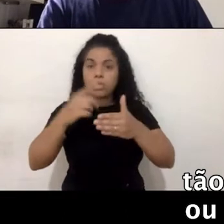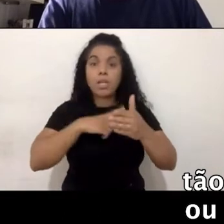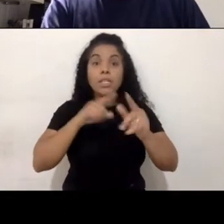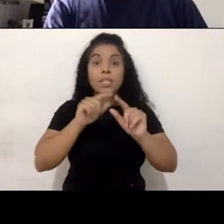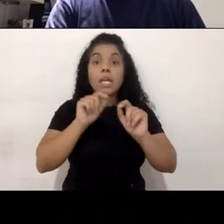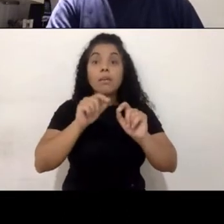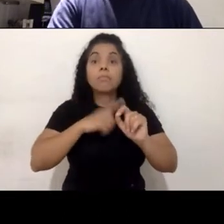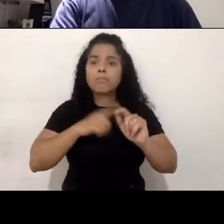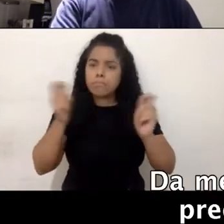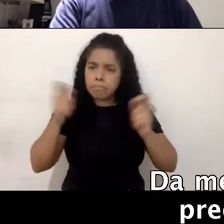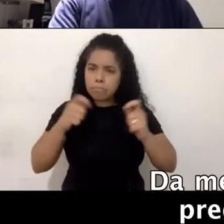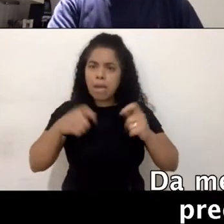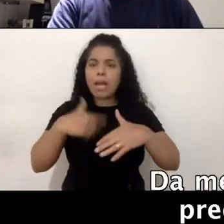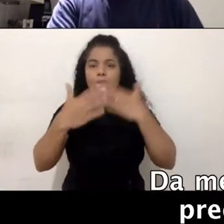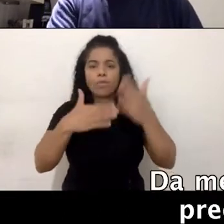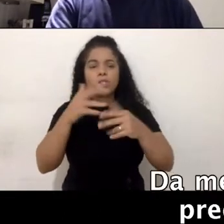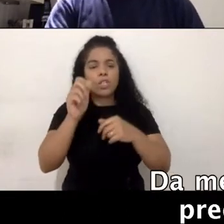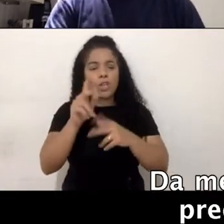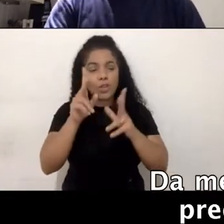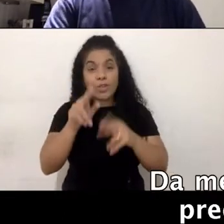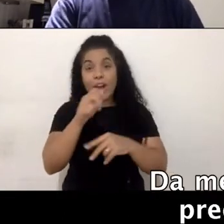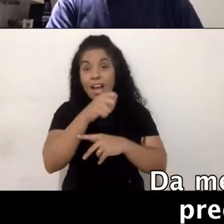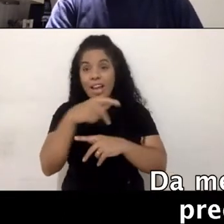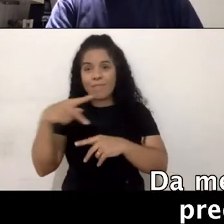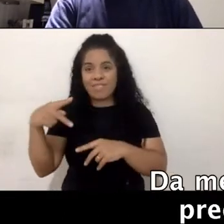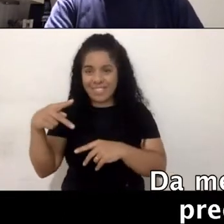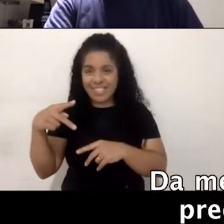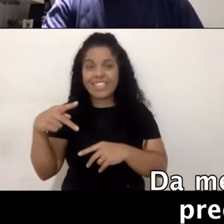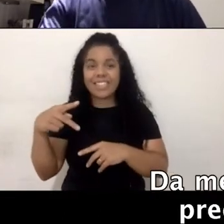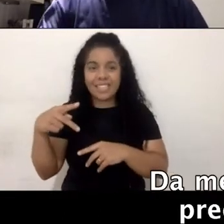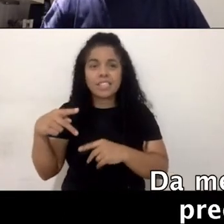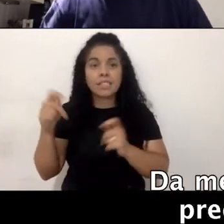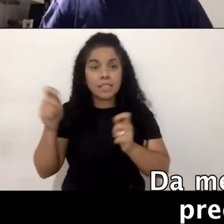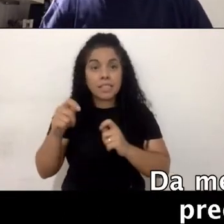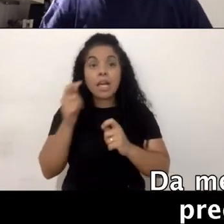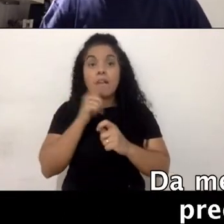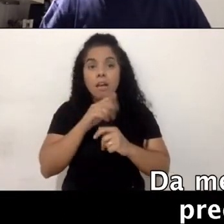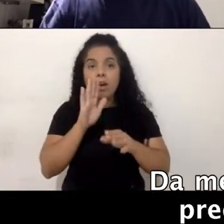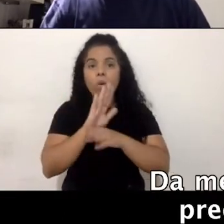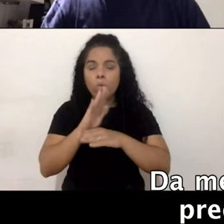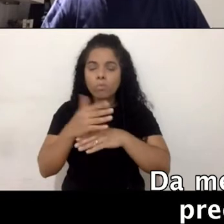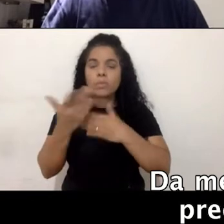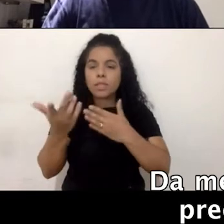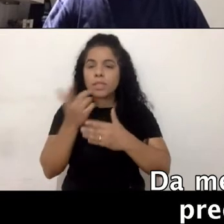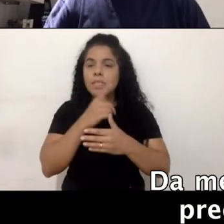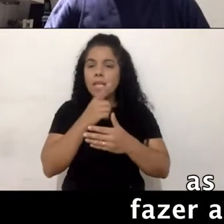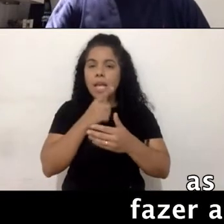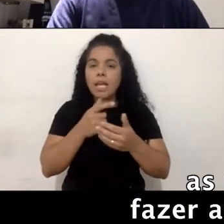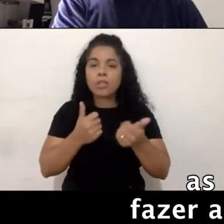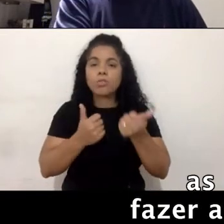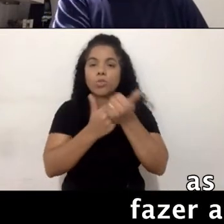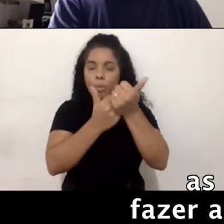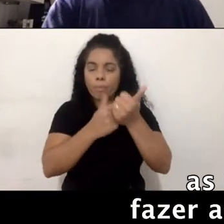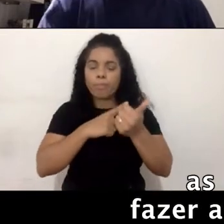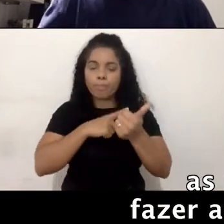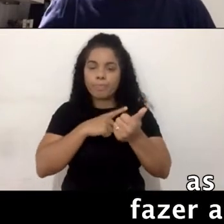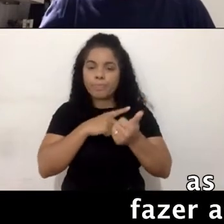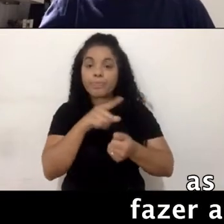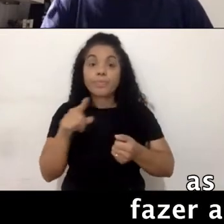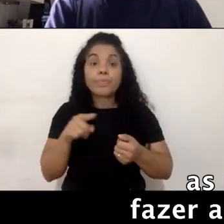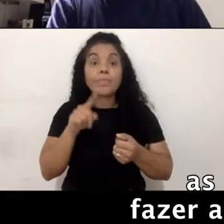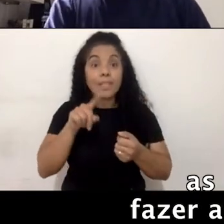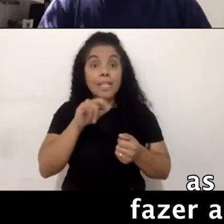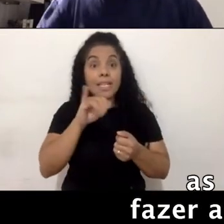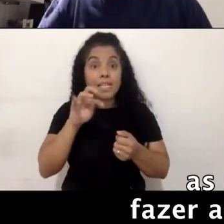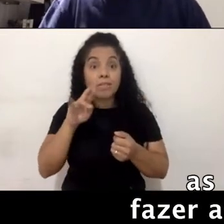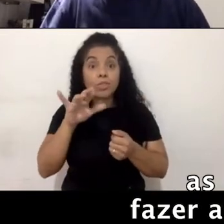applications. So, and also, our infrastructure needs to be built in such a way that makes it easy to deliver changes to applications,